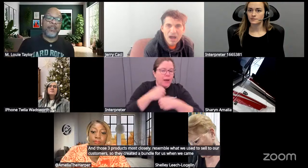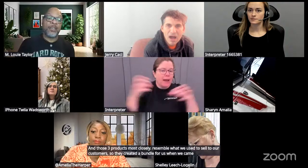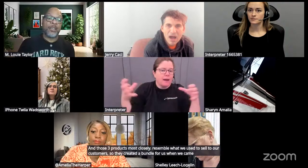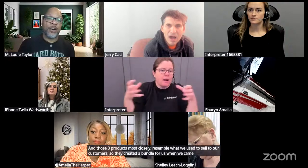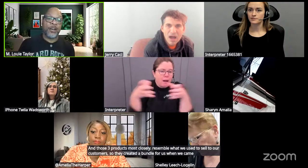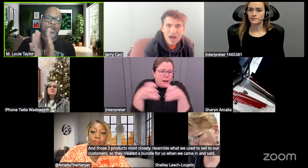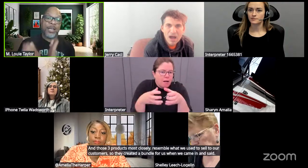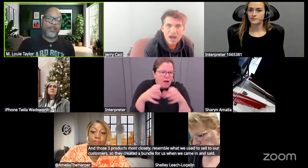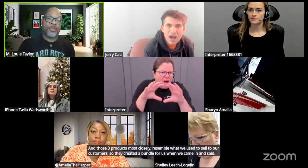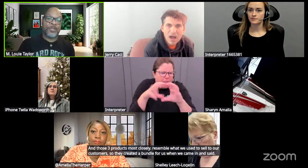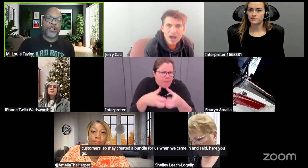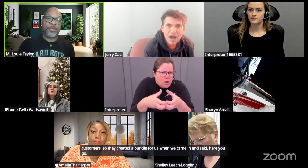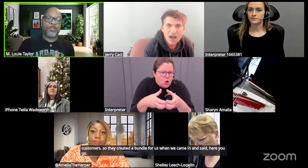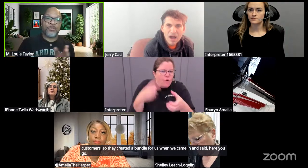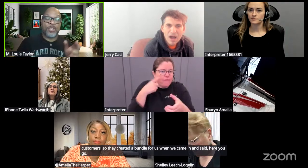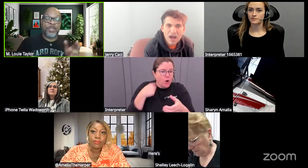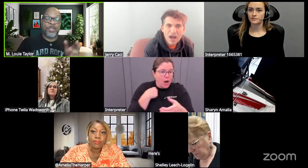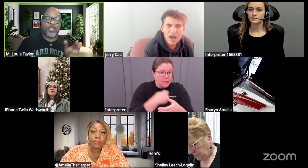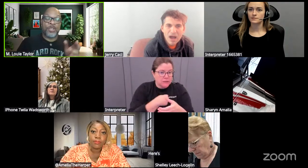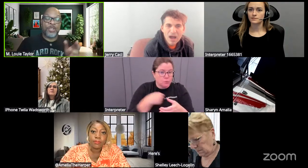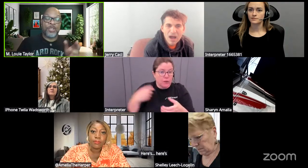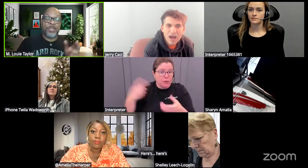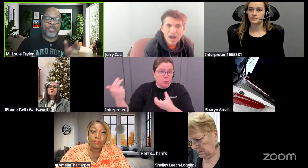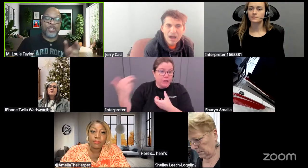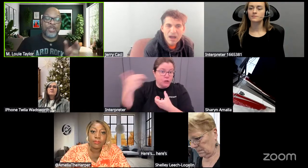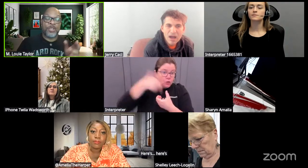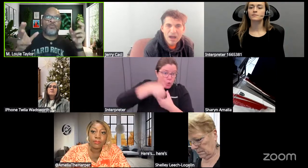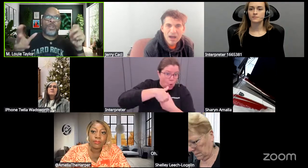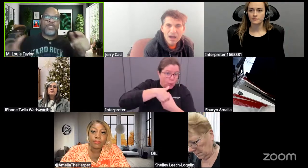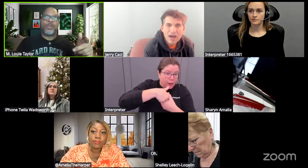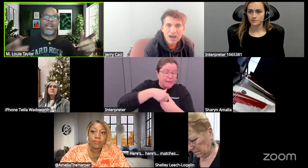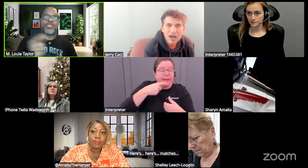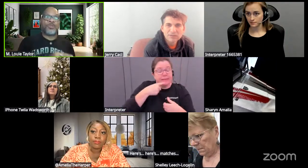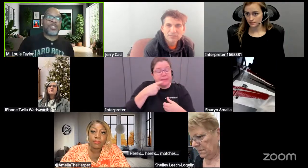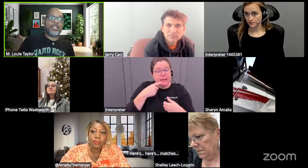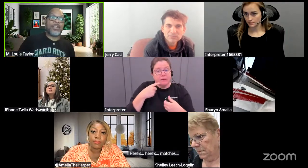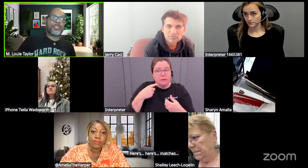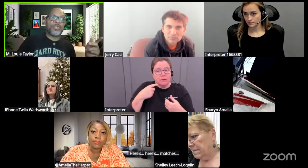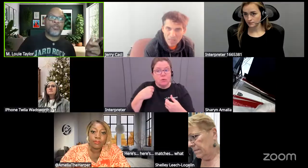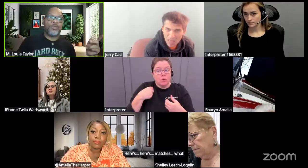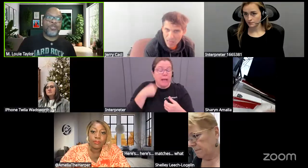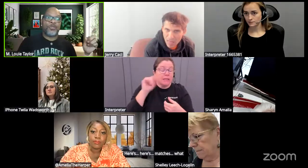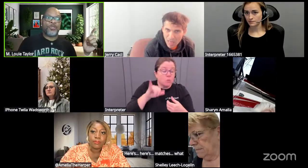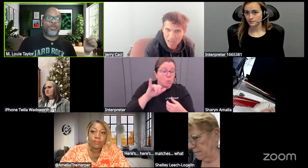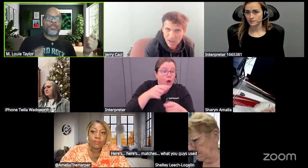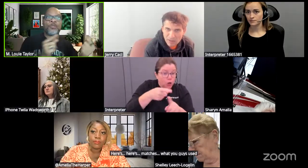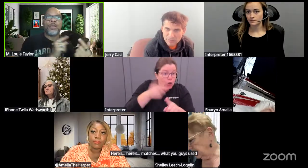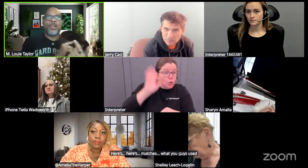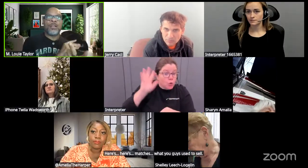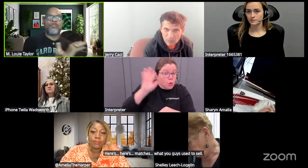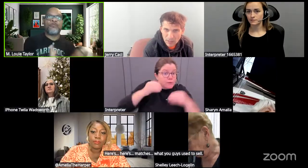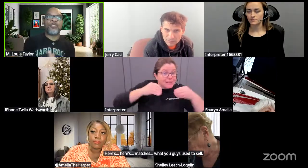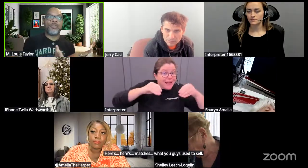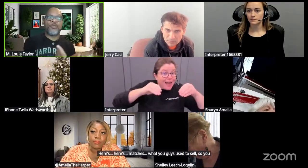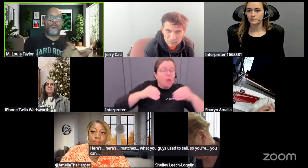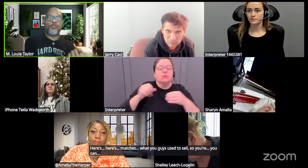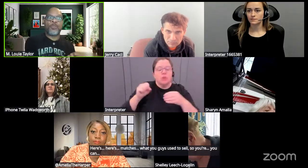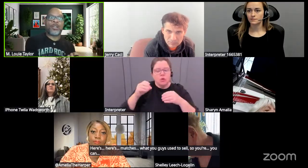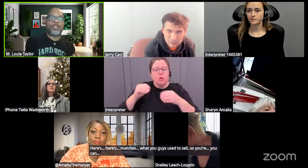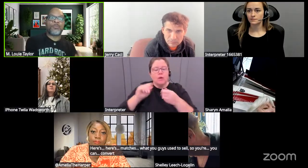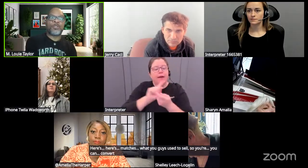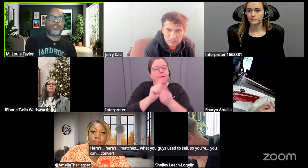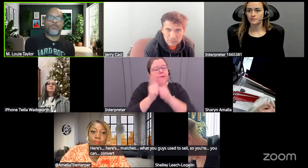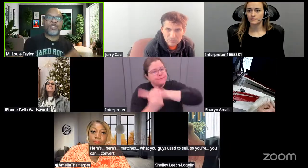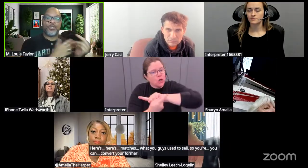said, "Here you go. Here's it matches what you guys used to sell, so you can convert your